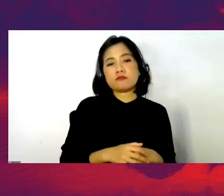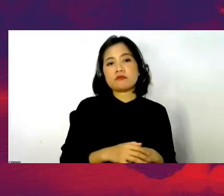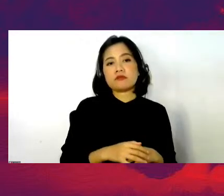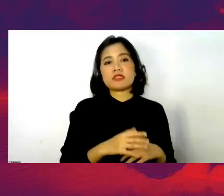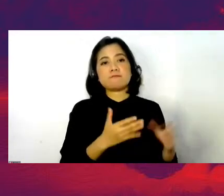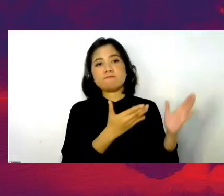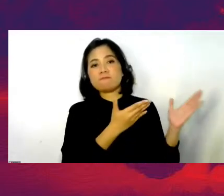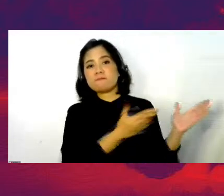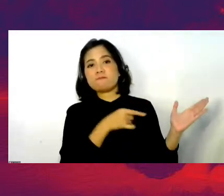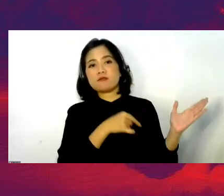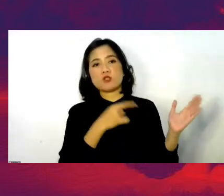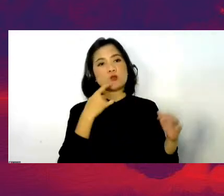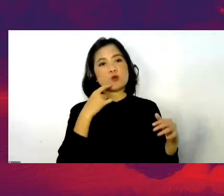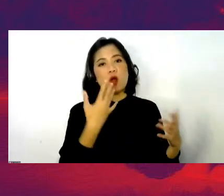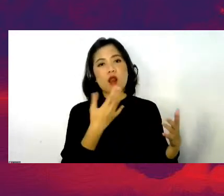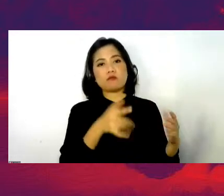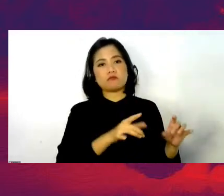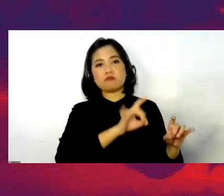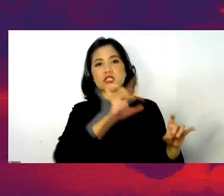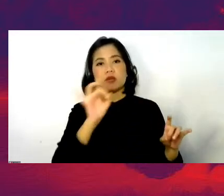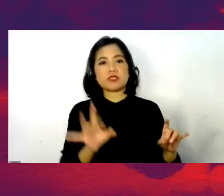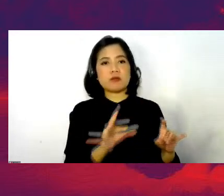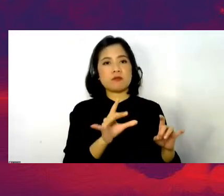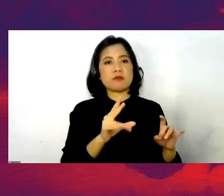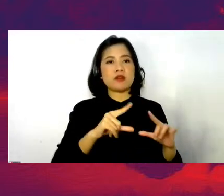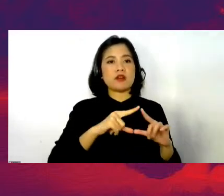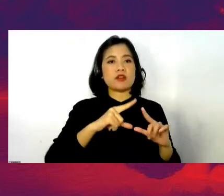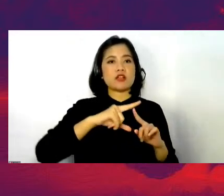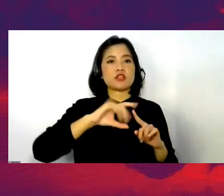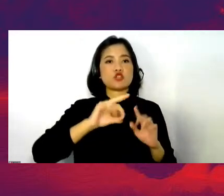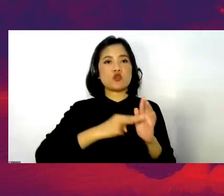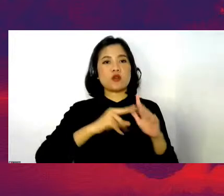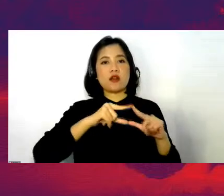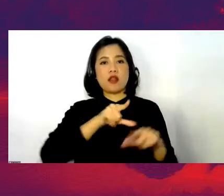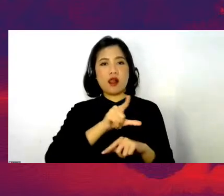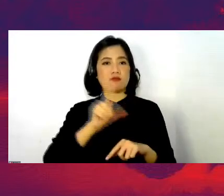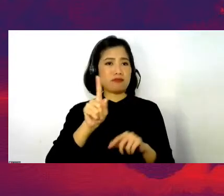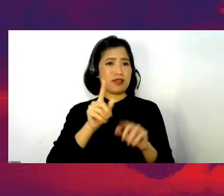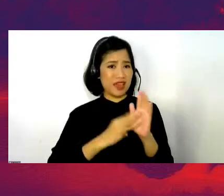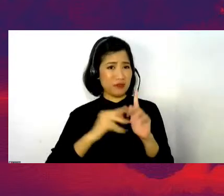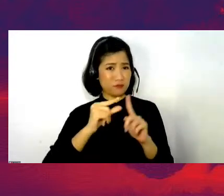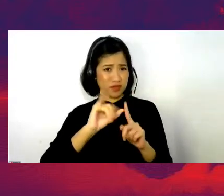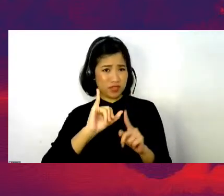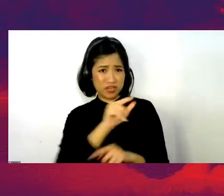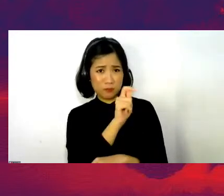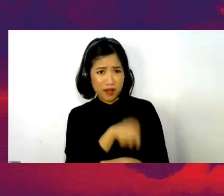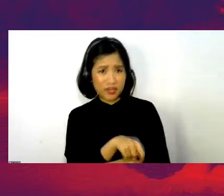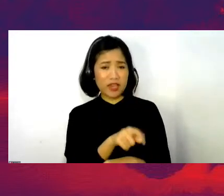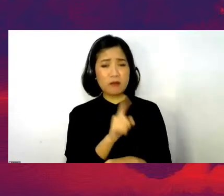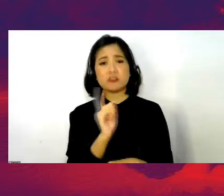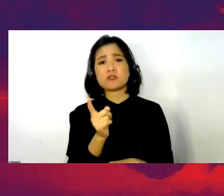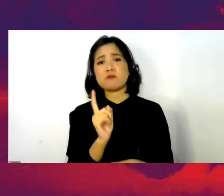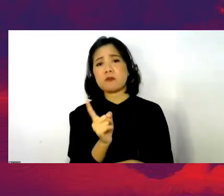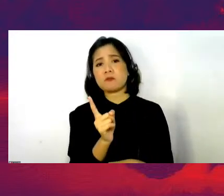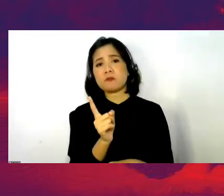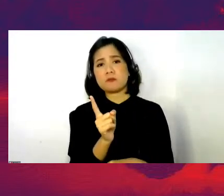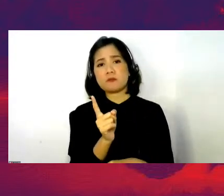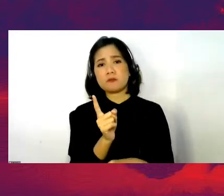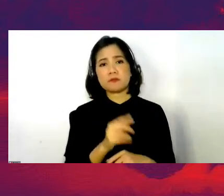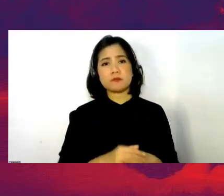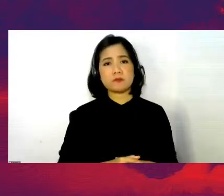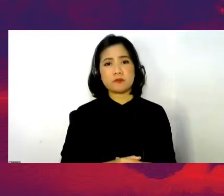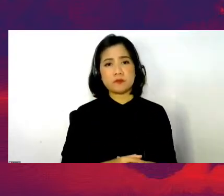It's practical and applicable. Here is the deprivation, censored deprivation matrix. Add